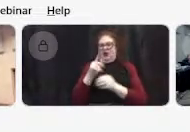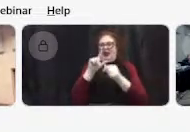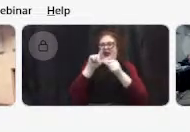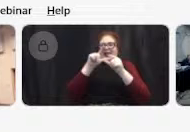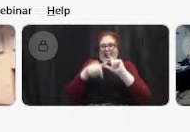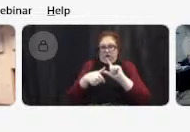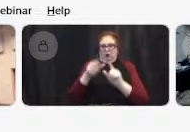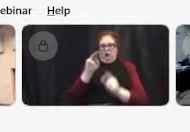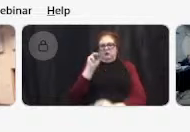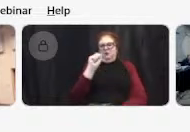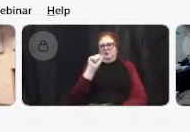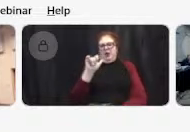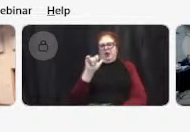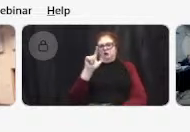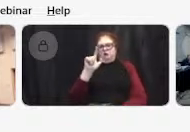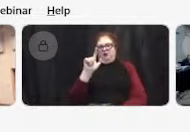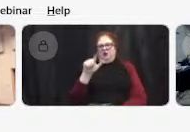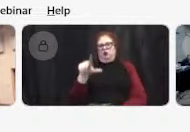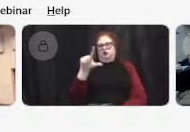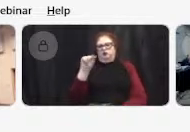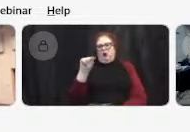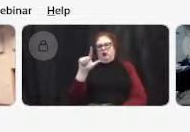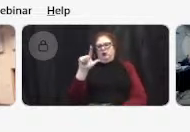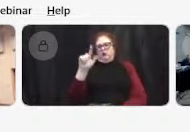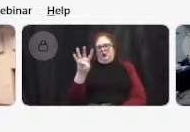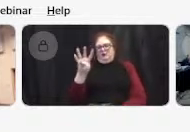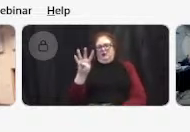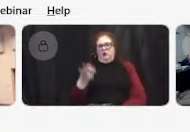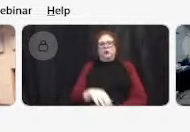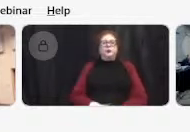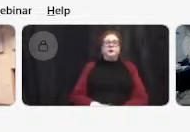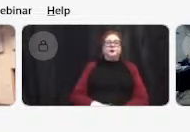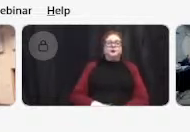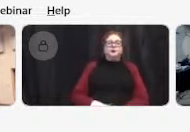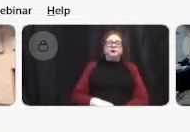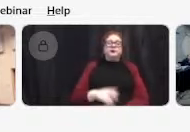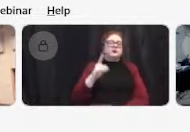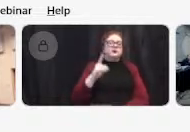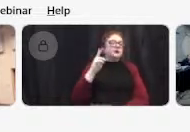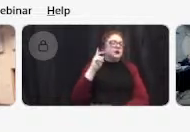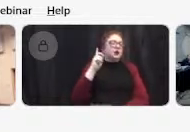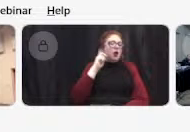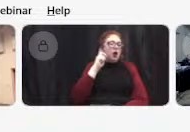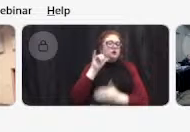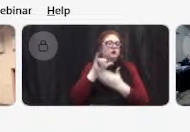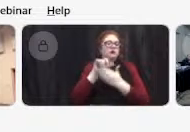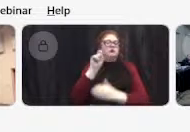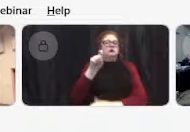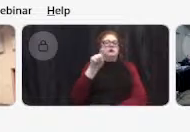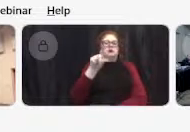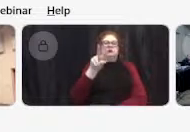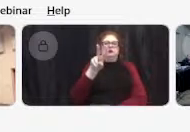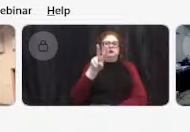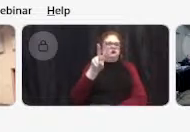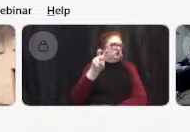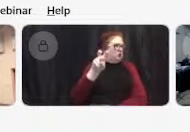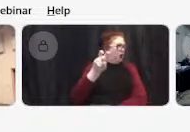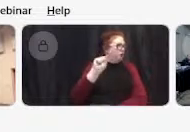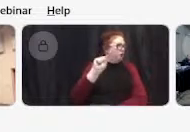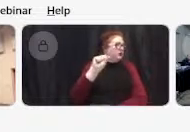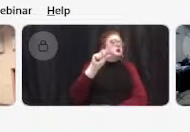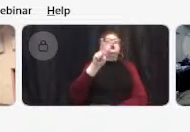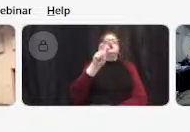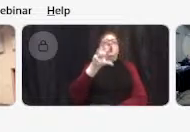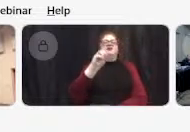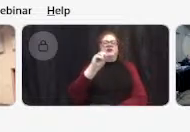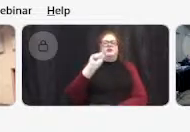2024. However, the letter of credit stated if the sidewalk improvements totaling 250 square yards were not completed and accepted by the city